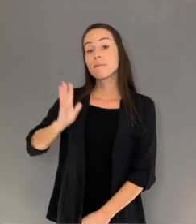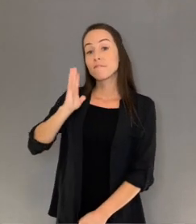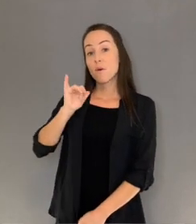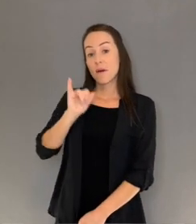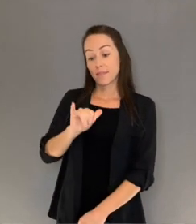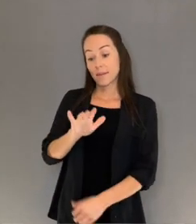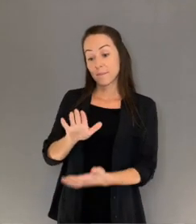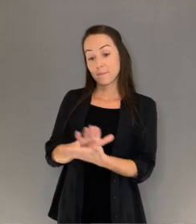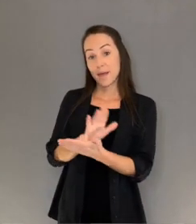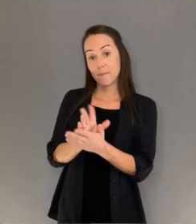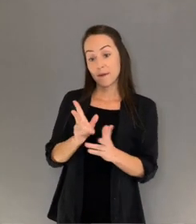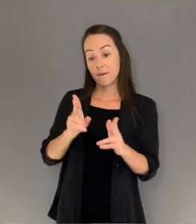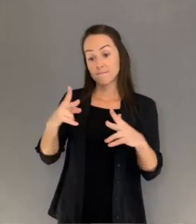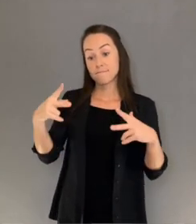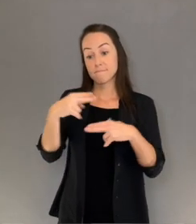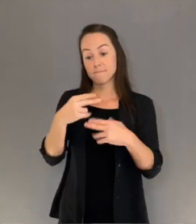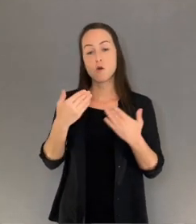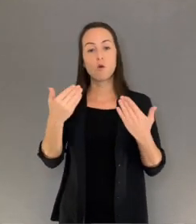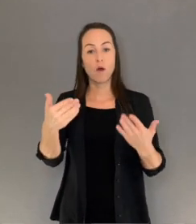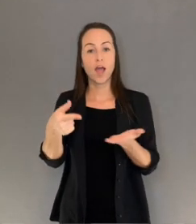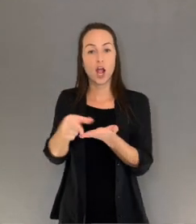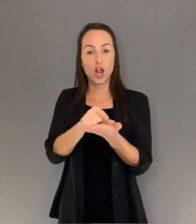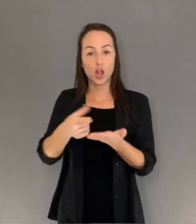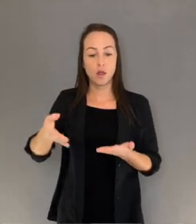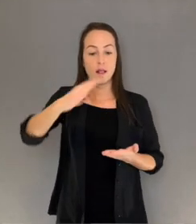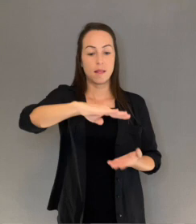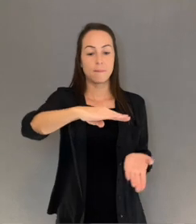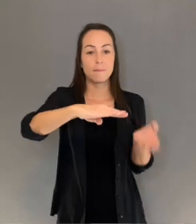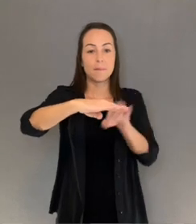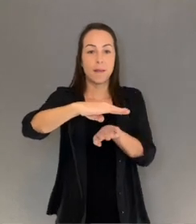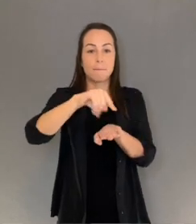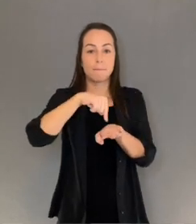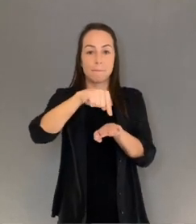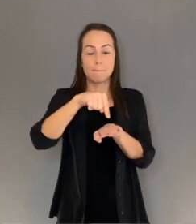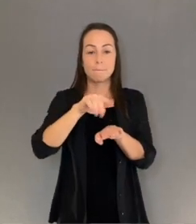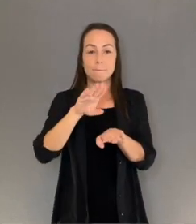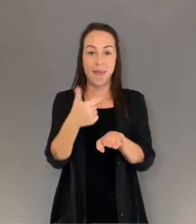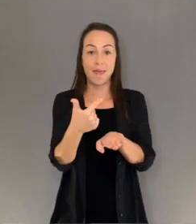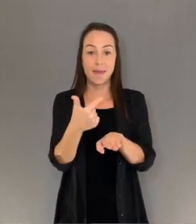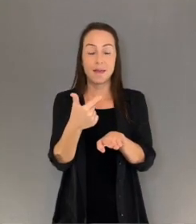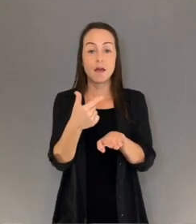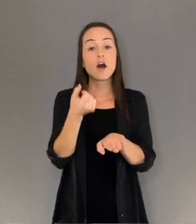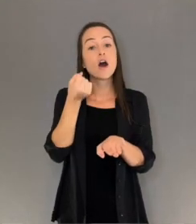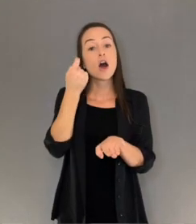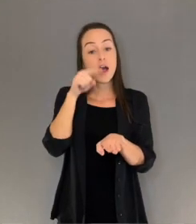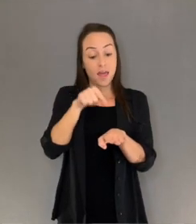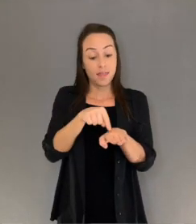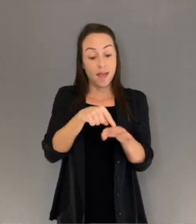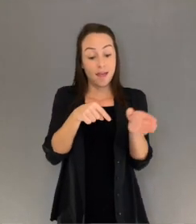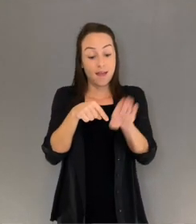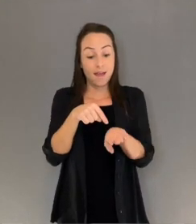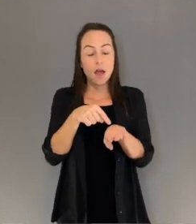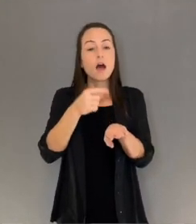When gluing the purple paper for the body of the paper bag, be sure to place the top of it under the paper bag flap.